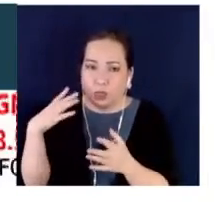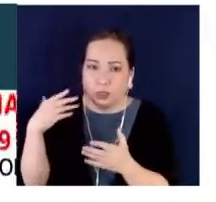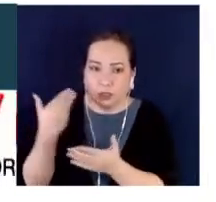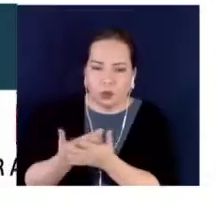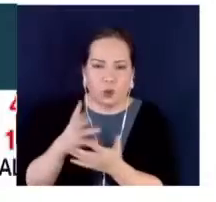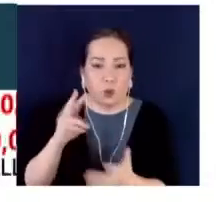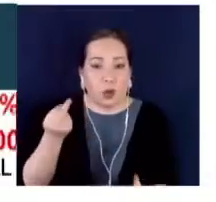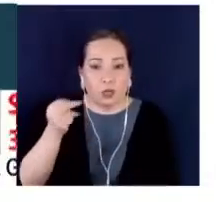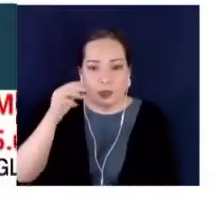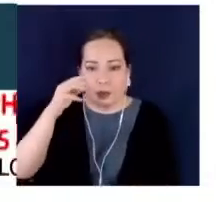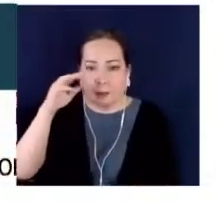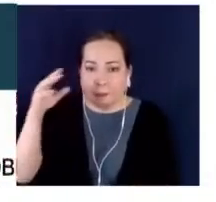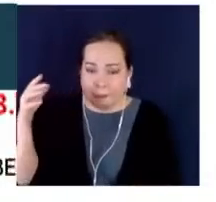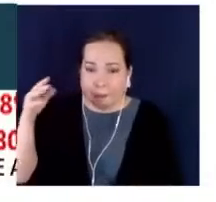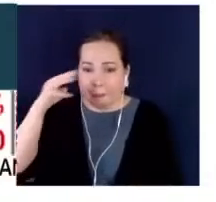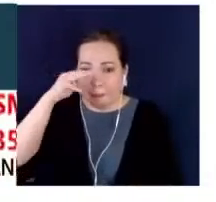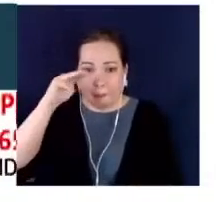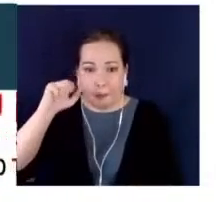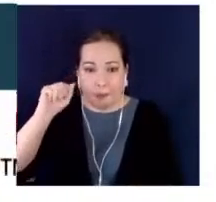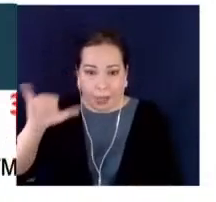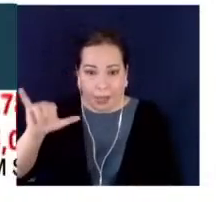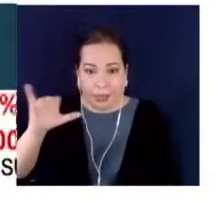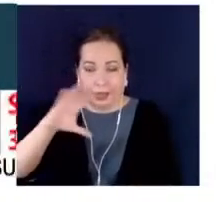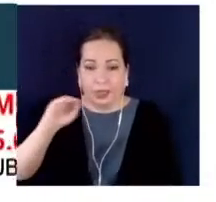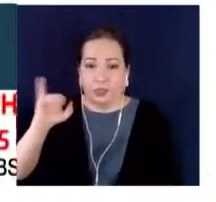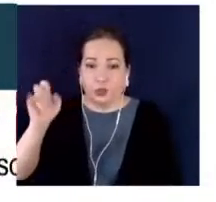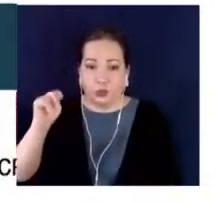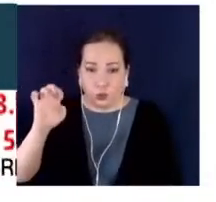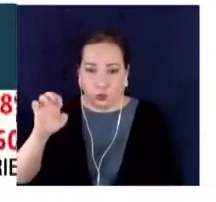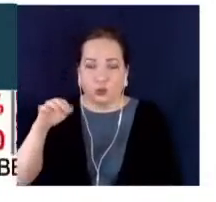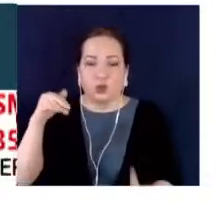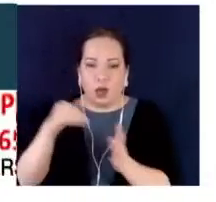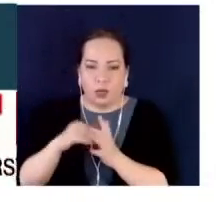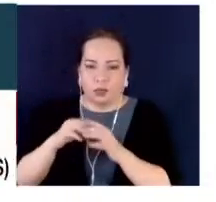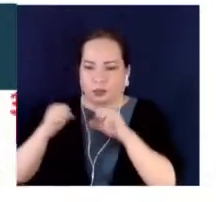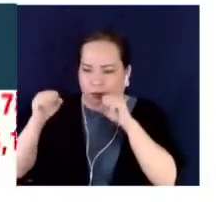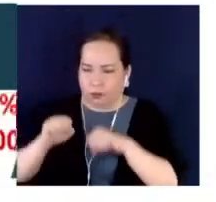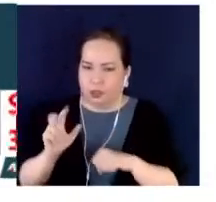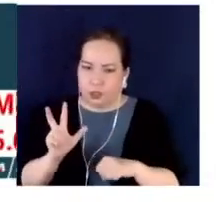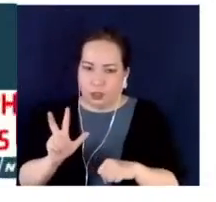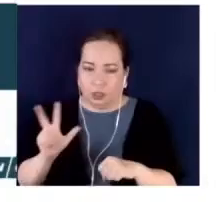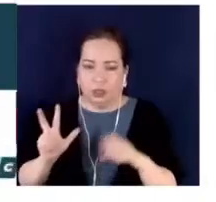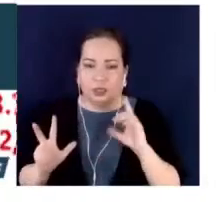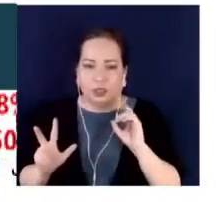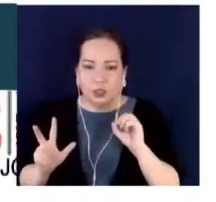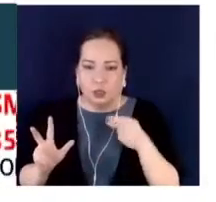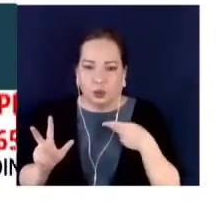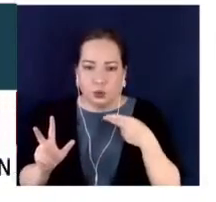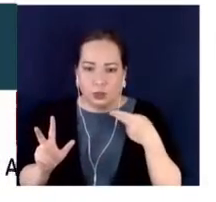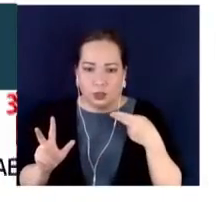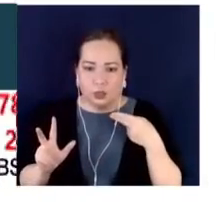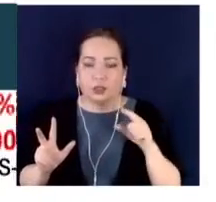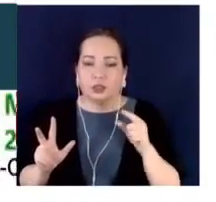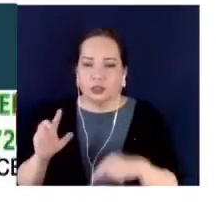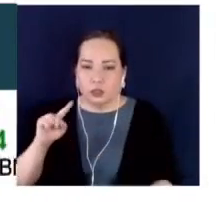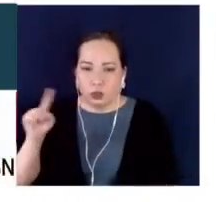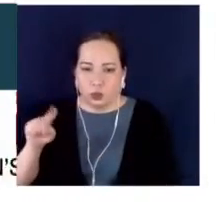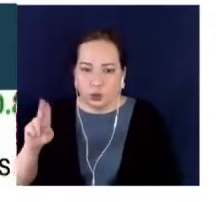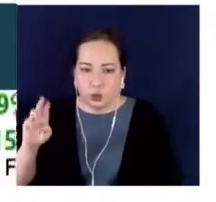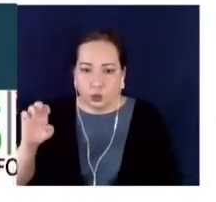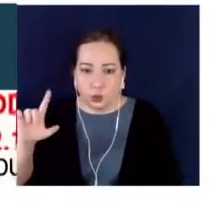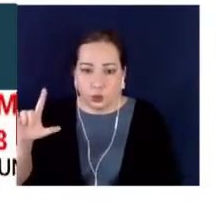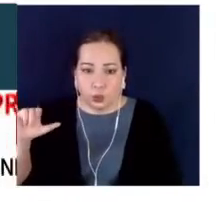and June. So we're doing another tripartite agreement, which will cover DOH, Zuelic, which is our choice of